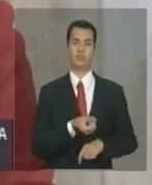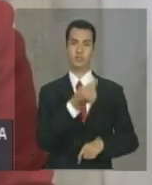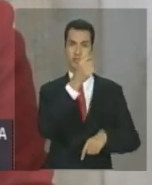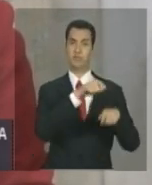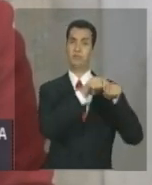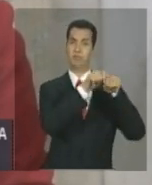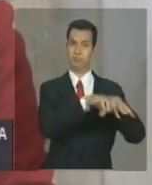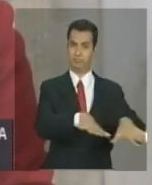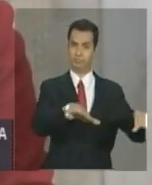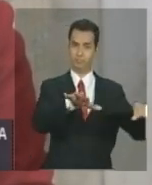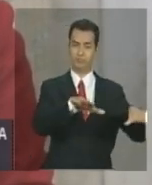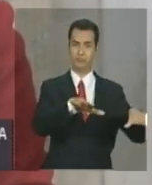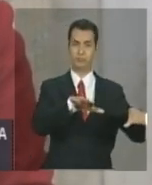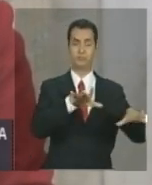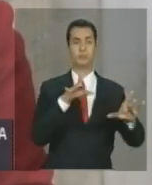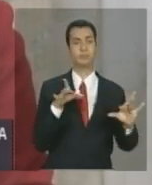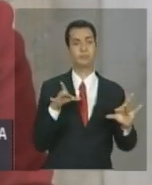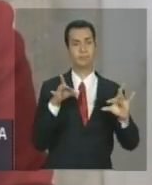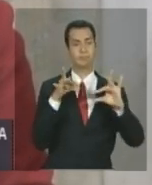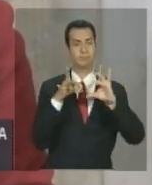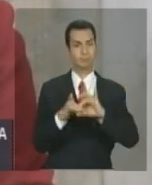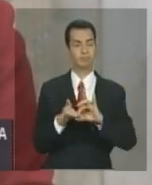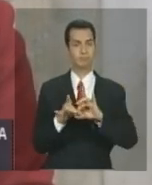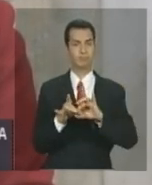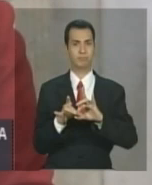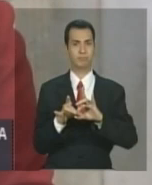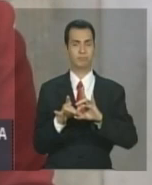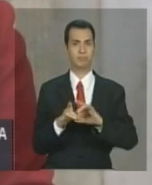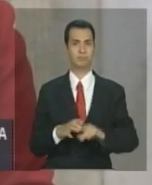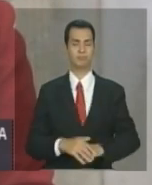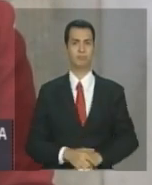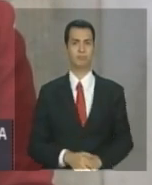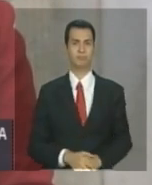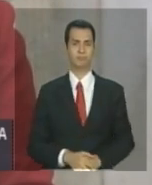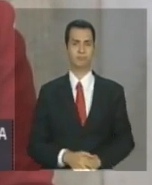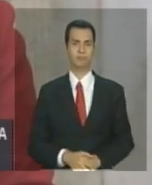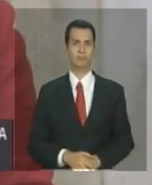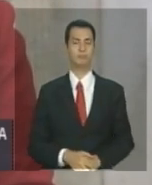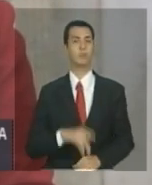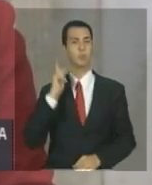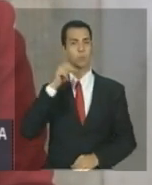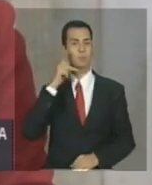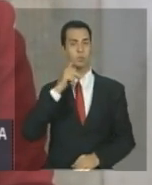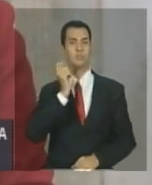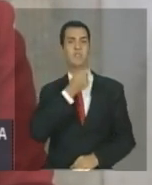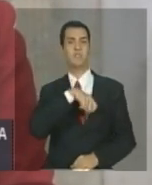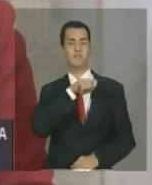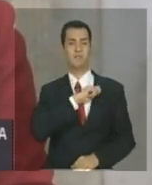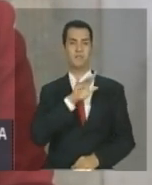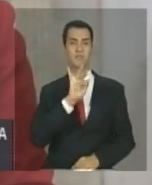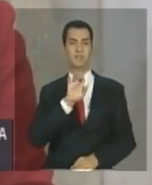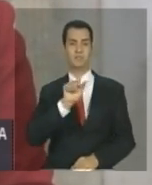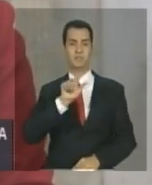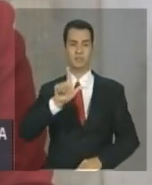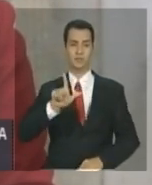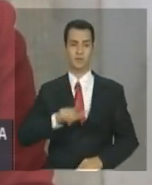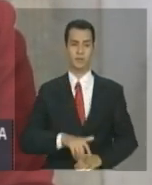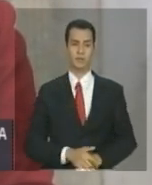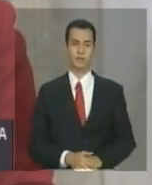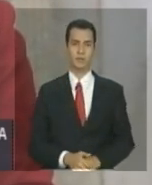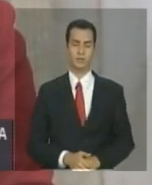be able to strike a balance in those economic com políticas fiscais monetary expansion